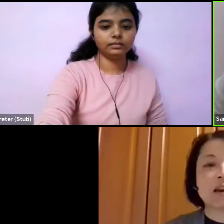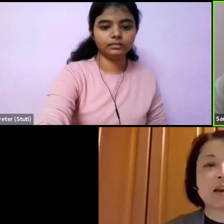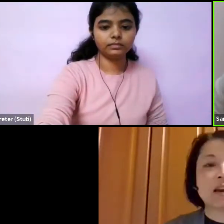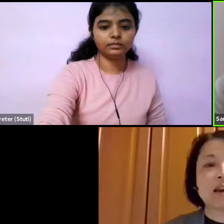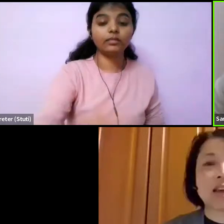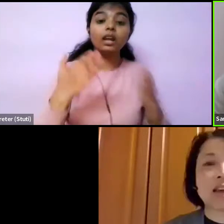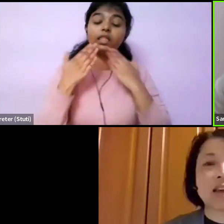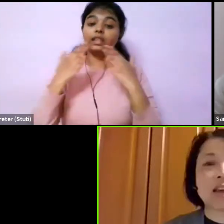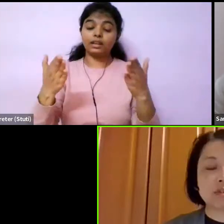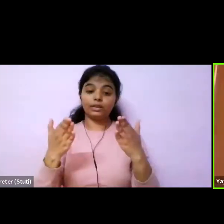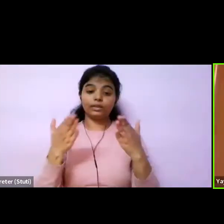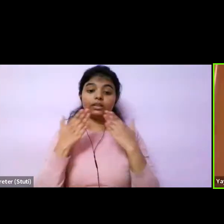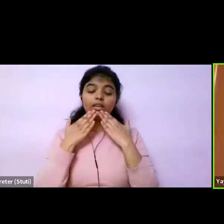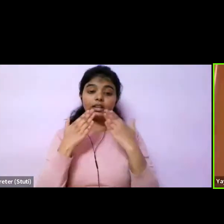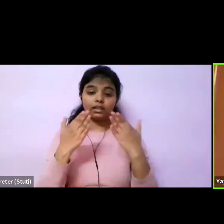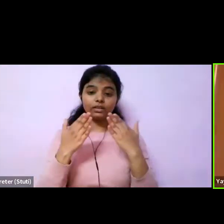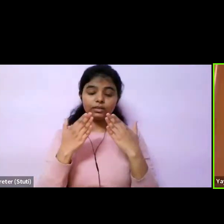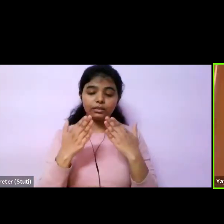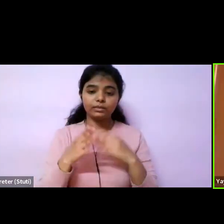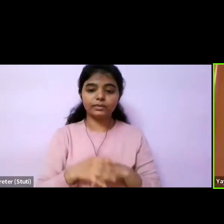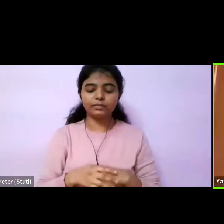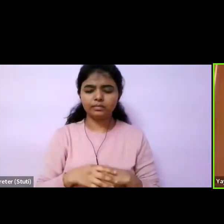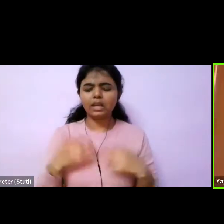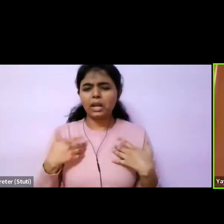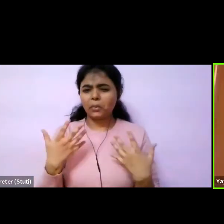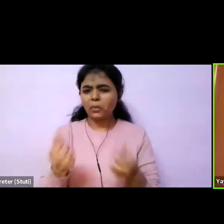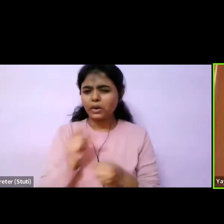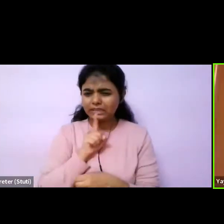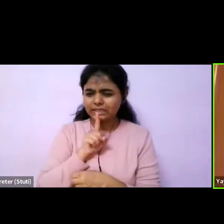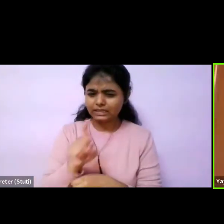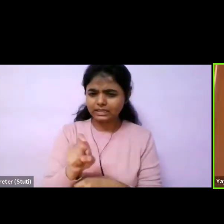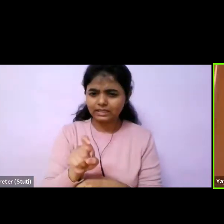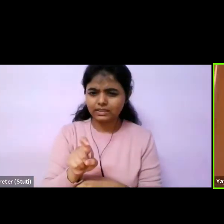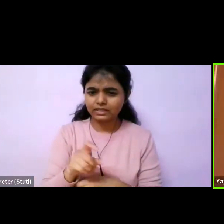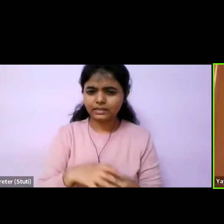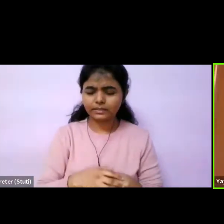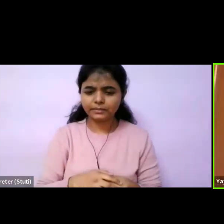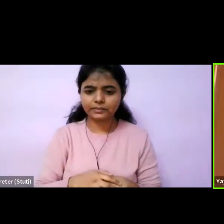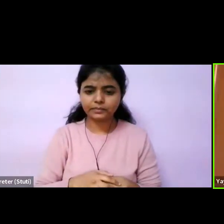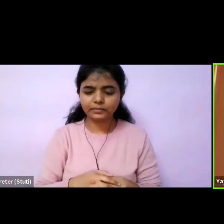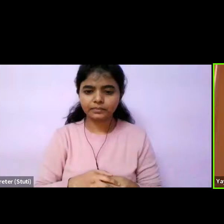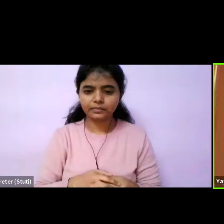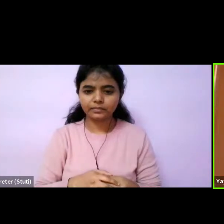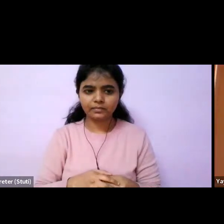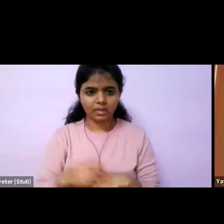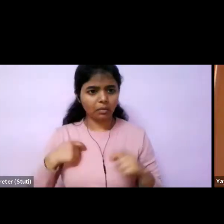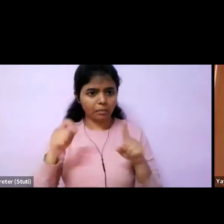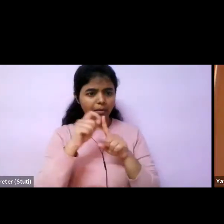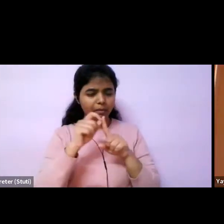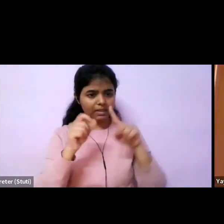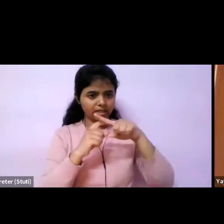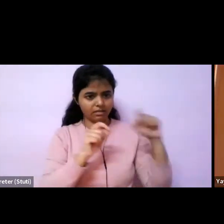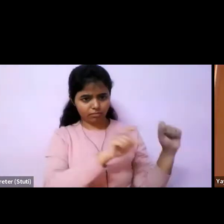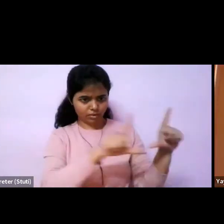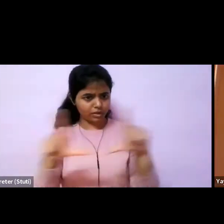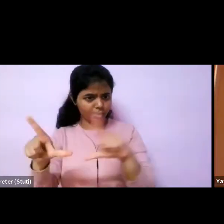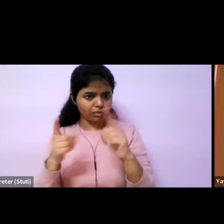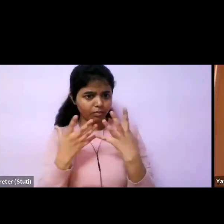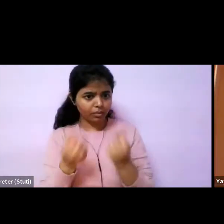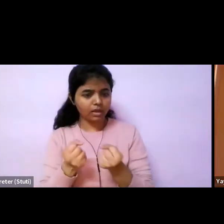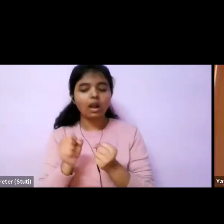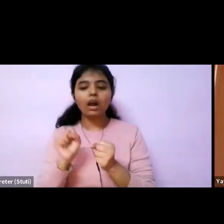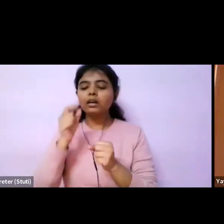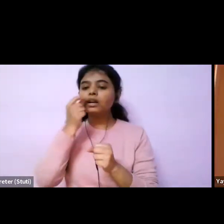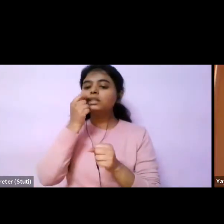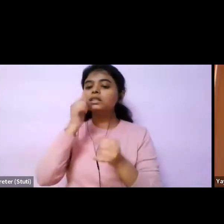Thank you very much. And I have to ask you if I can share my PowerPoint. If you wish. If I